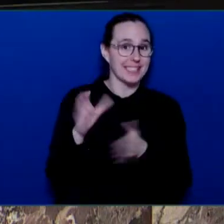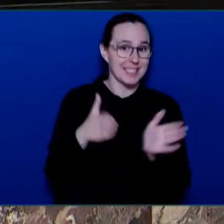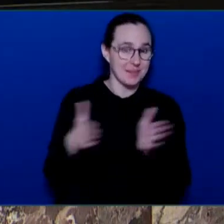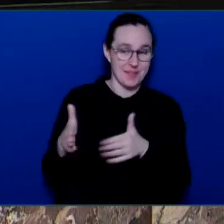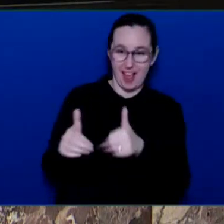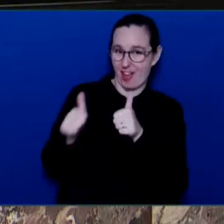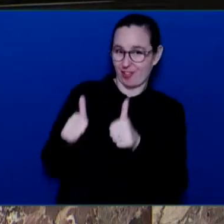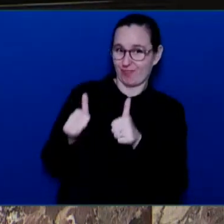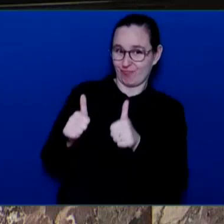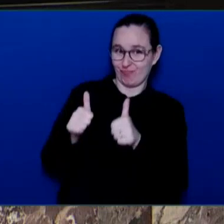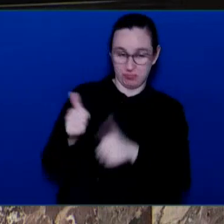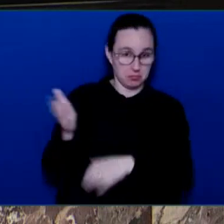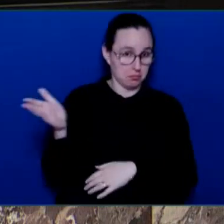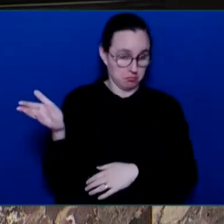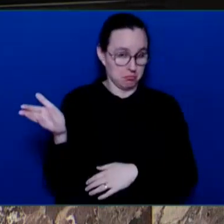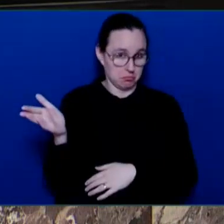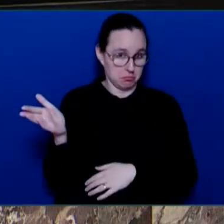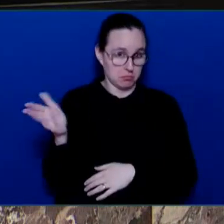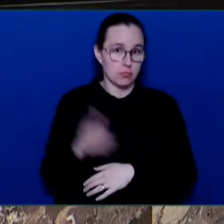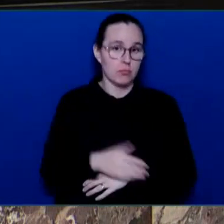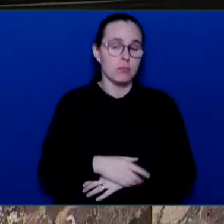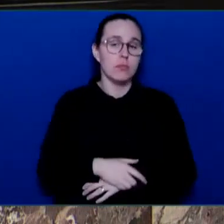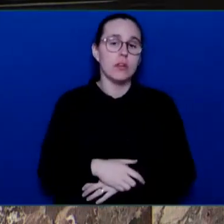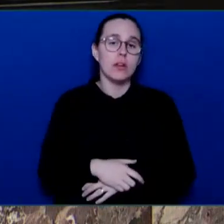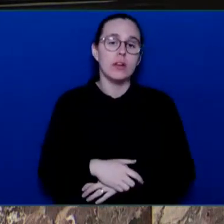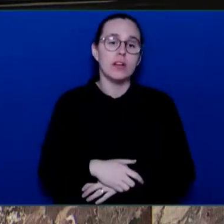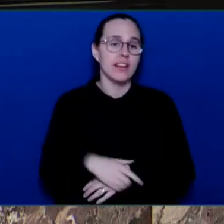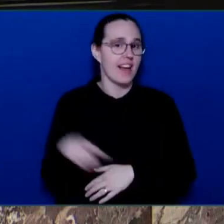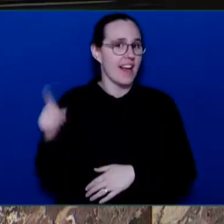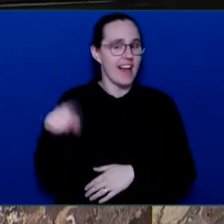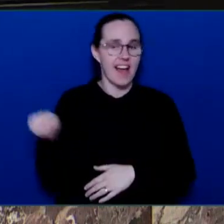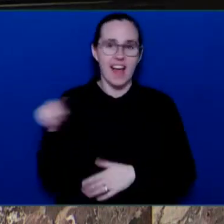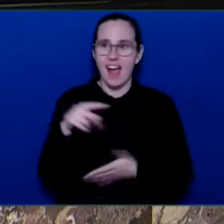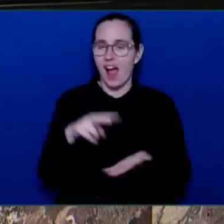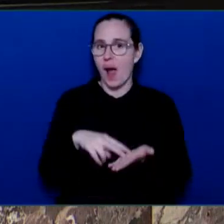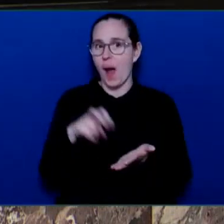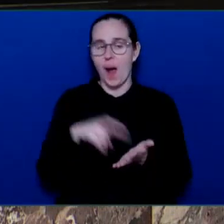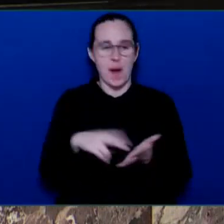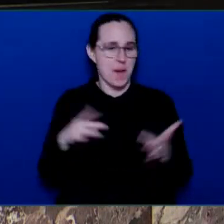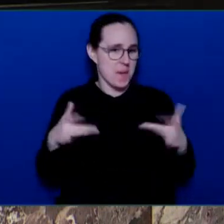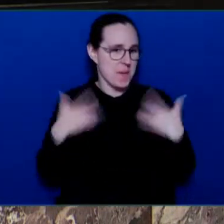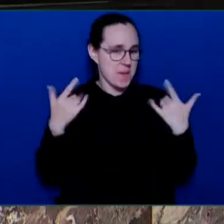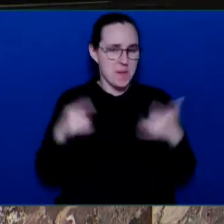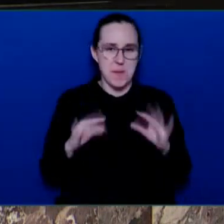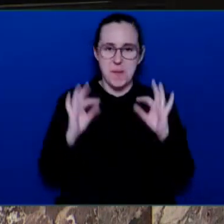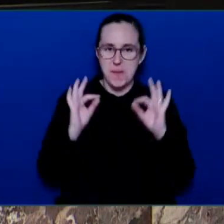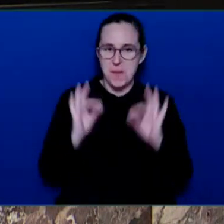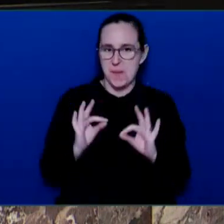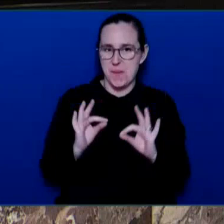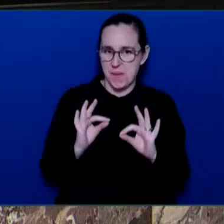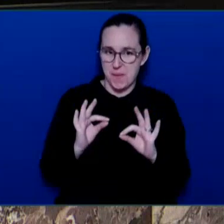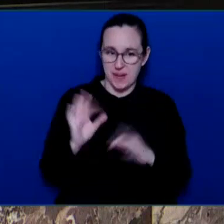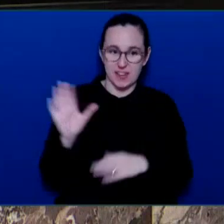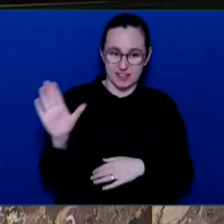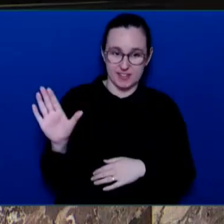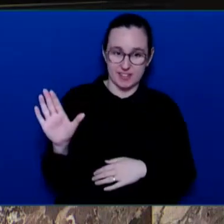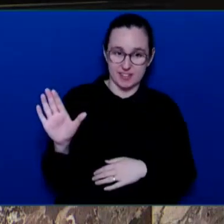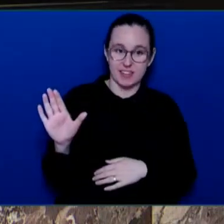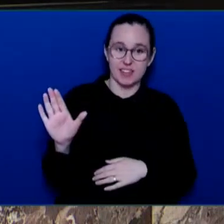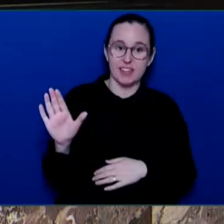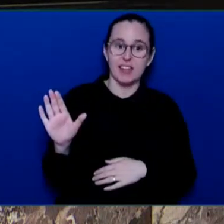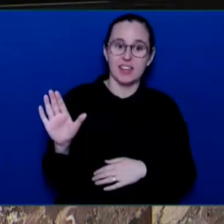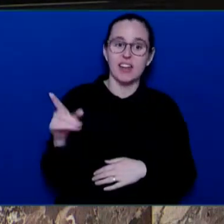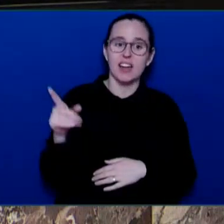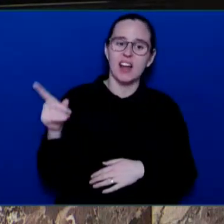was jubilant about the idea that we saw a record level of exports and pointed to that success as the Clean BC